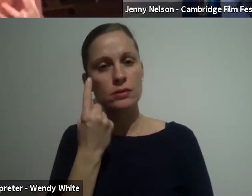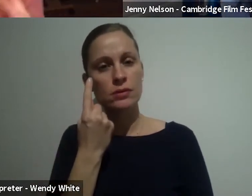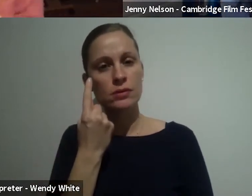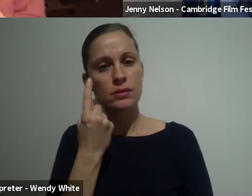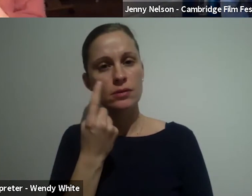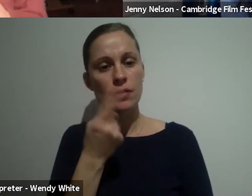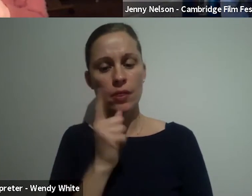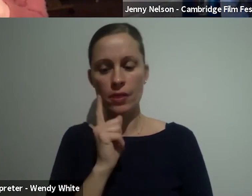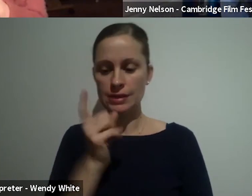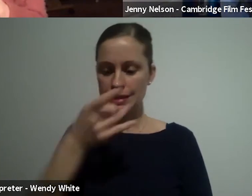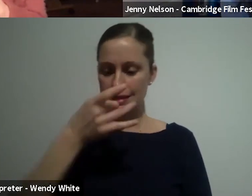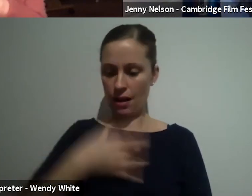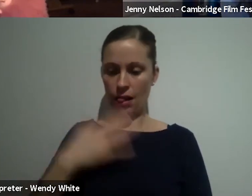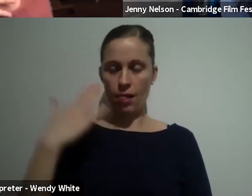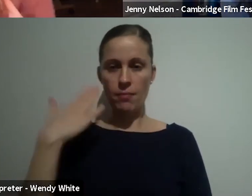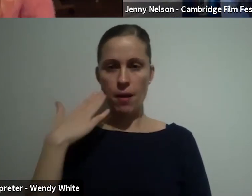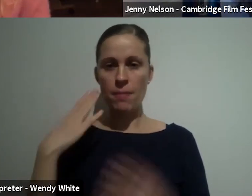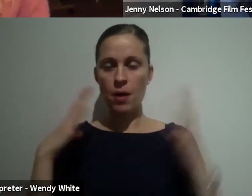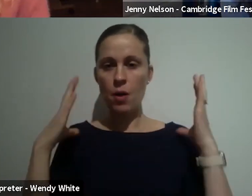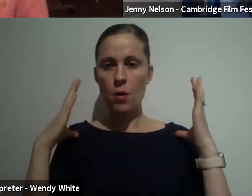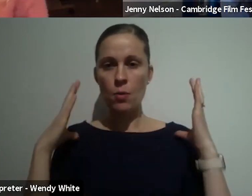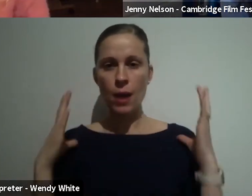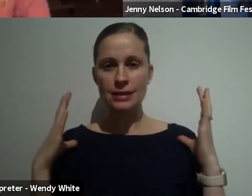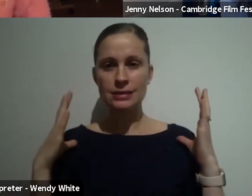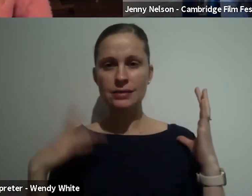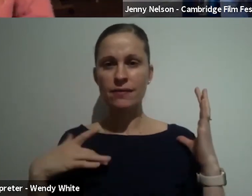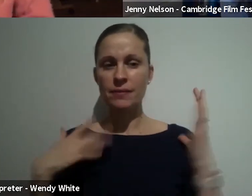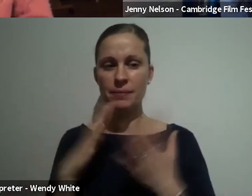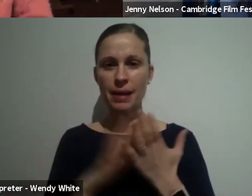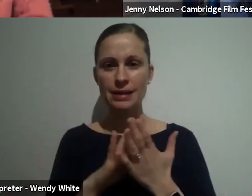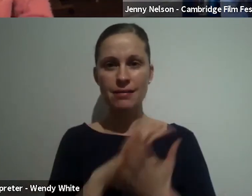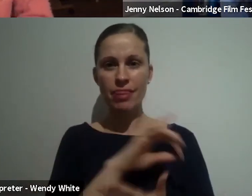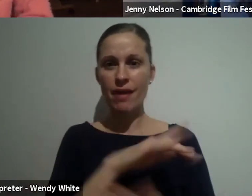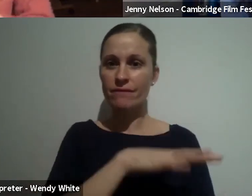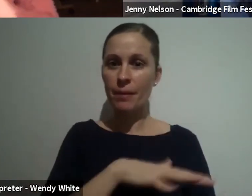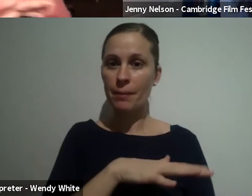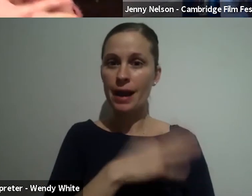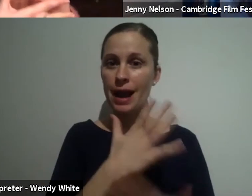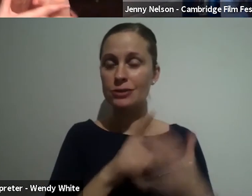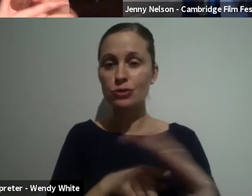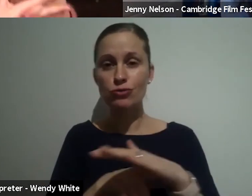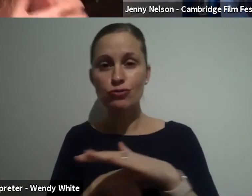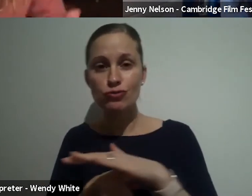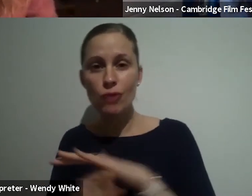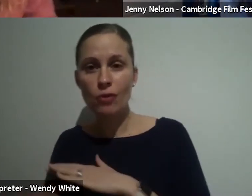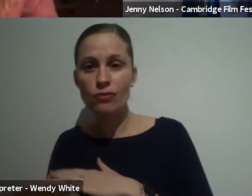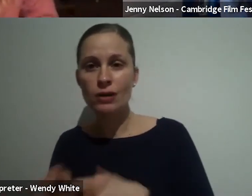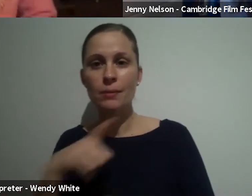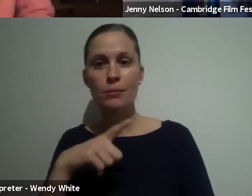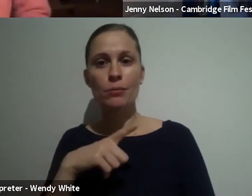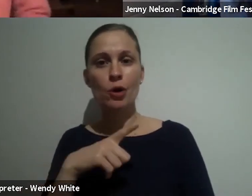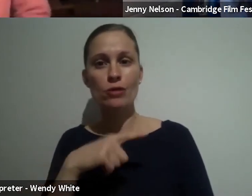of this woman, that they had to run away from their houses because of these